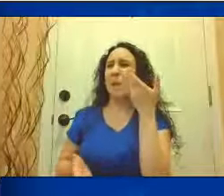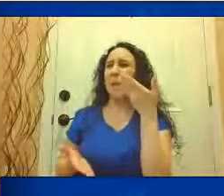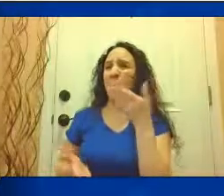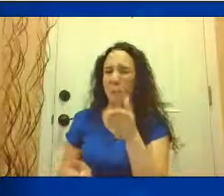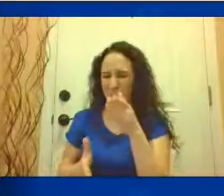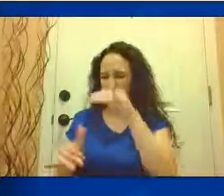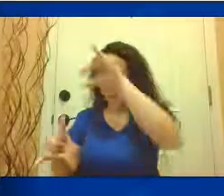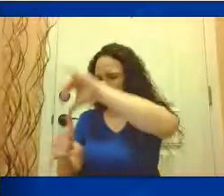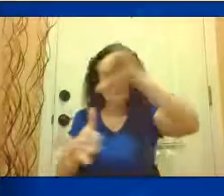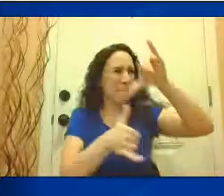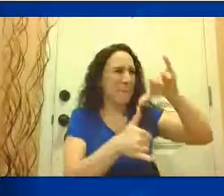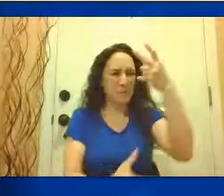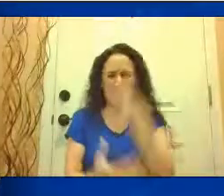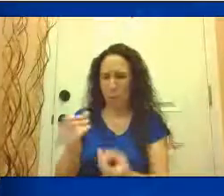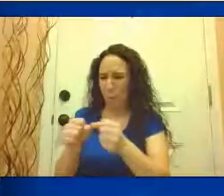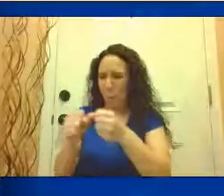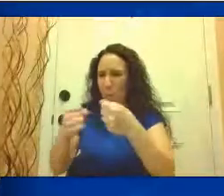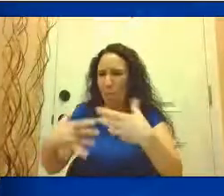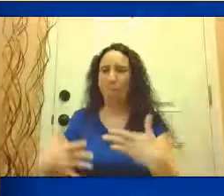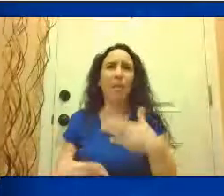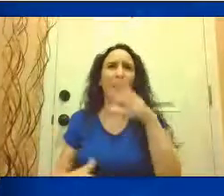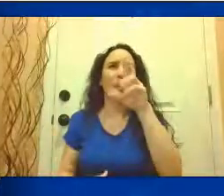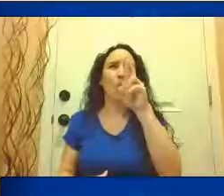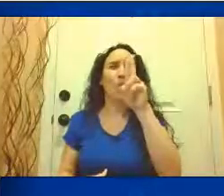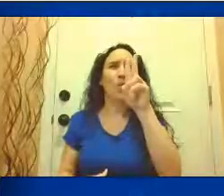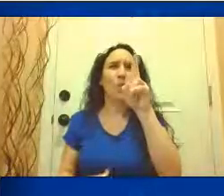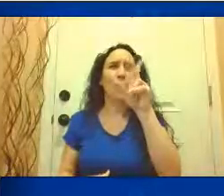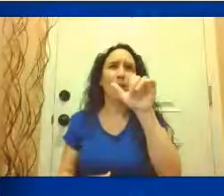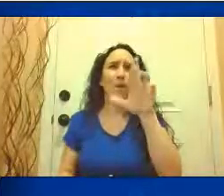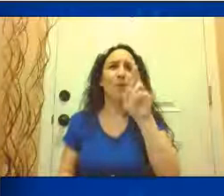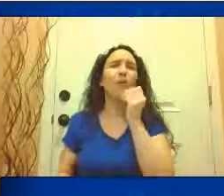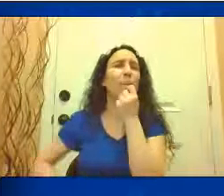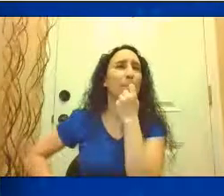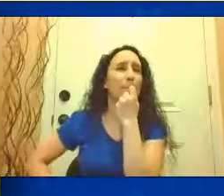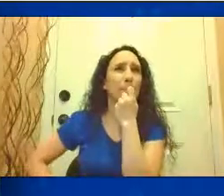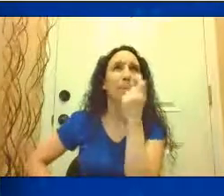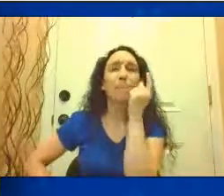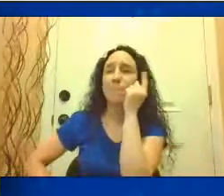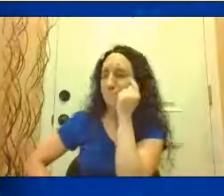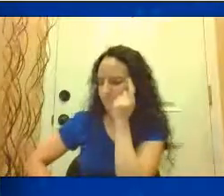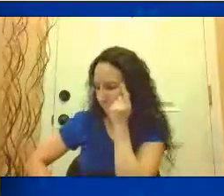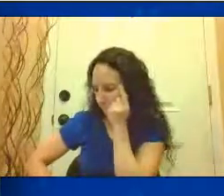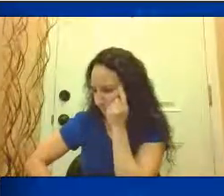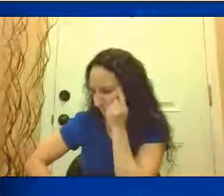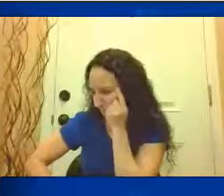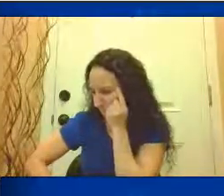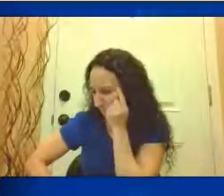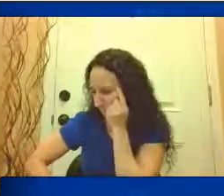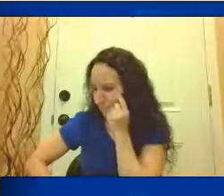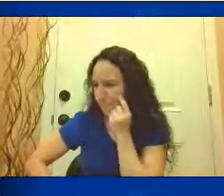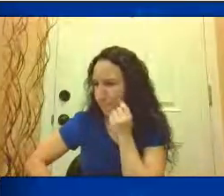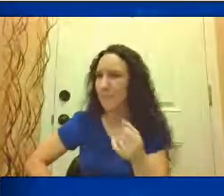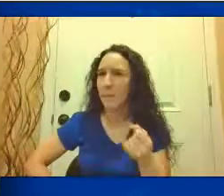two doors and compare their heights. The littlest pig gave some serious thought to the problem.